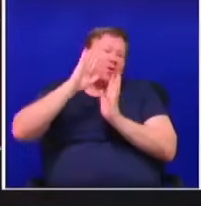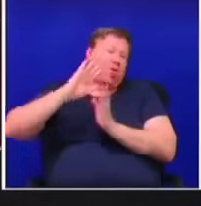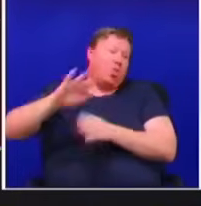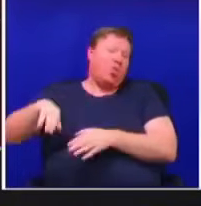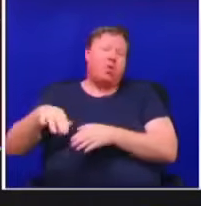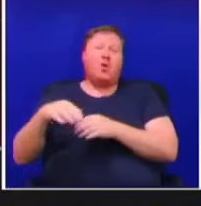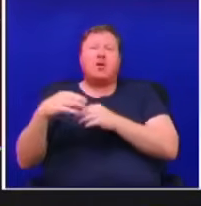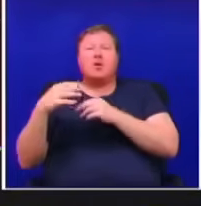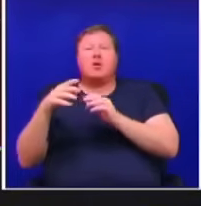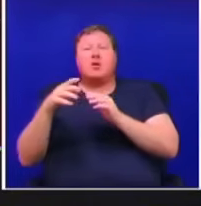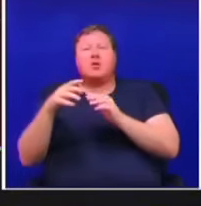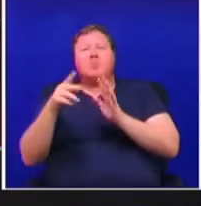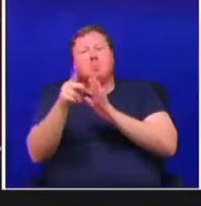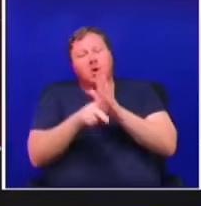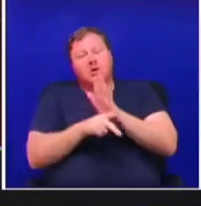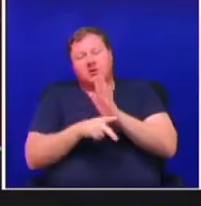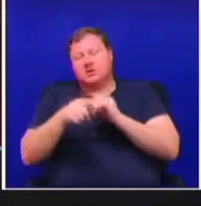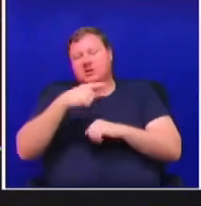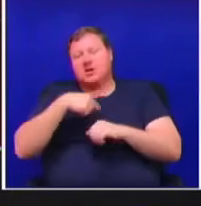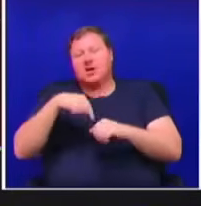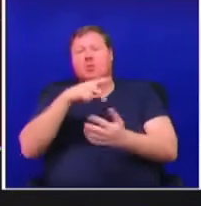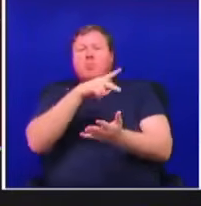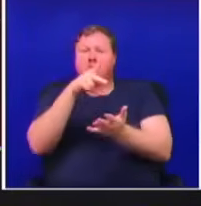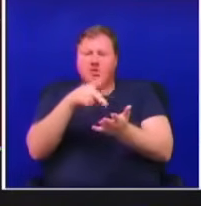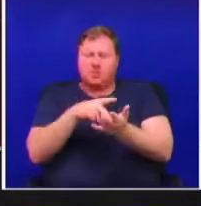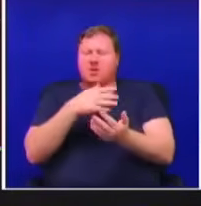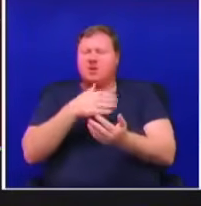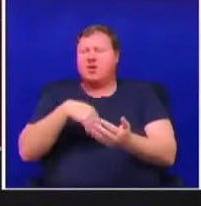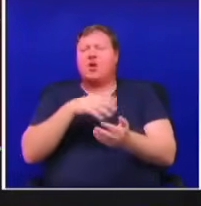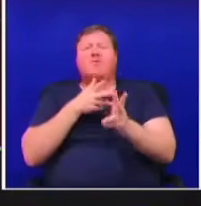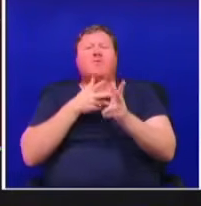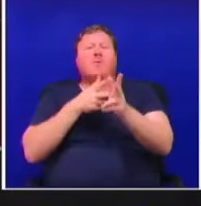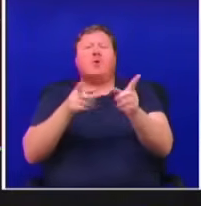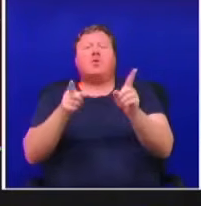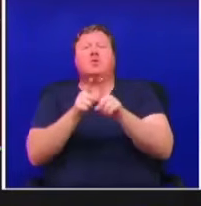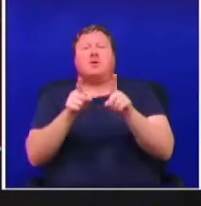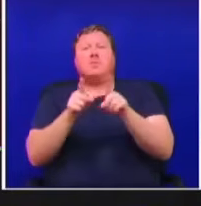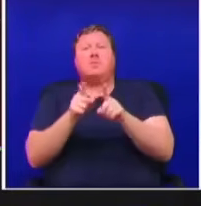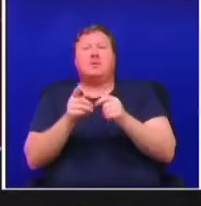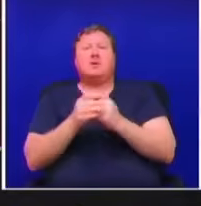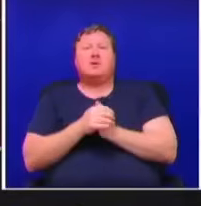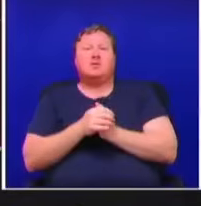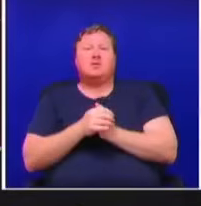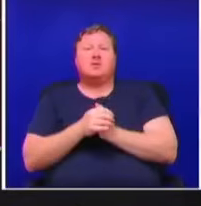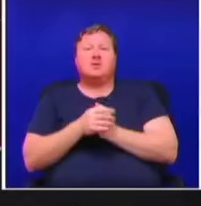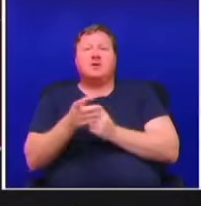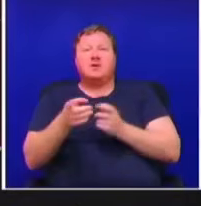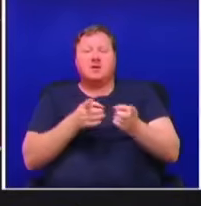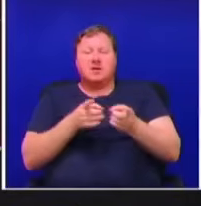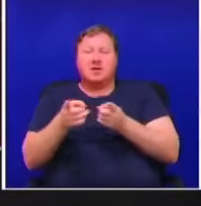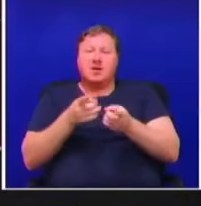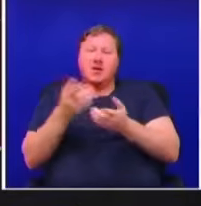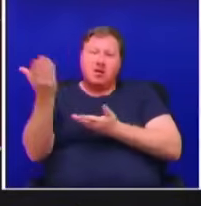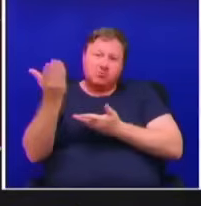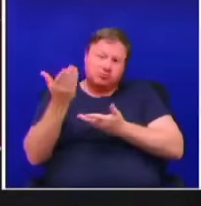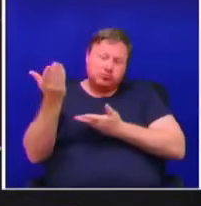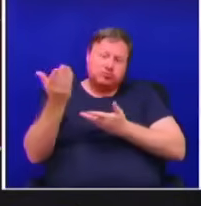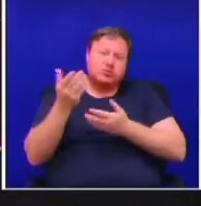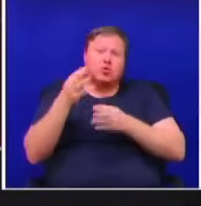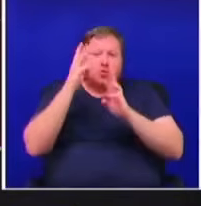principles. We have principles, and they deal with us with great respect, with great